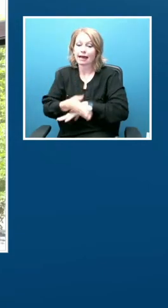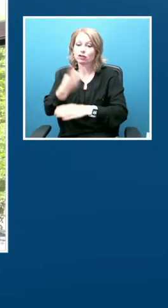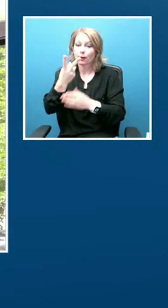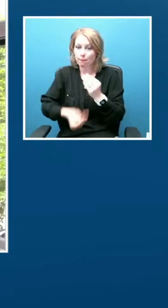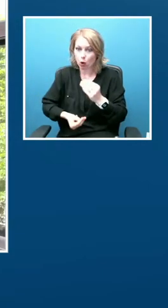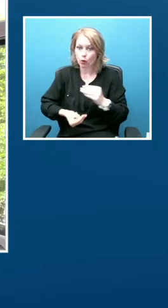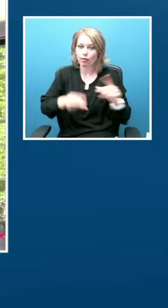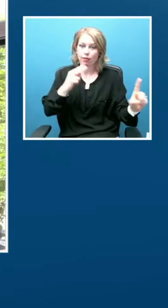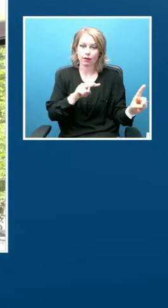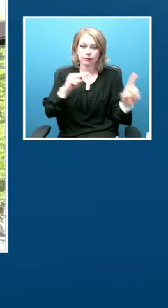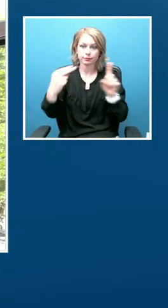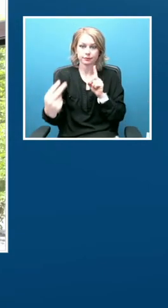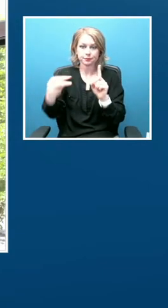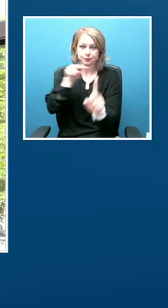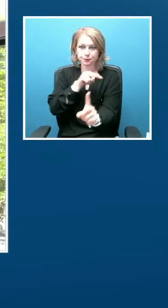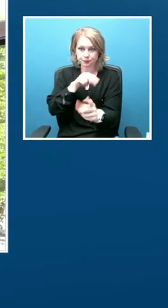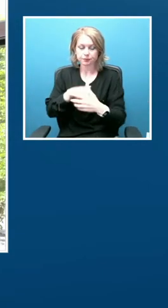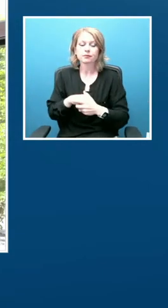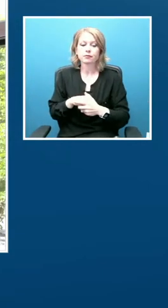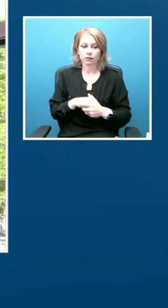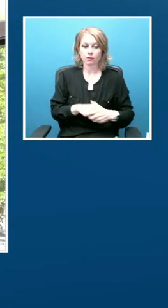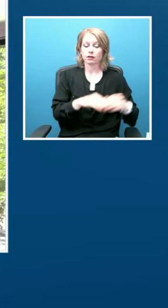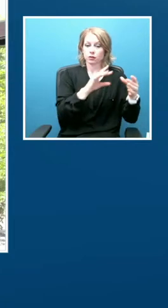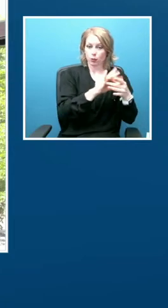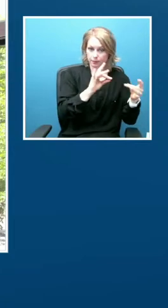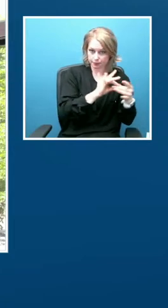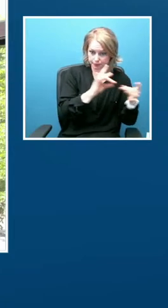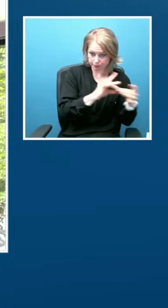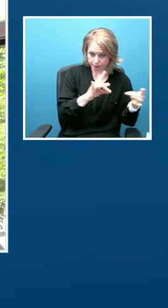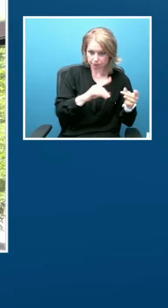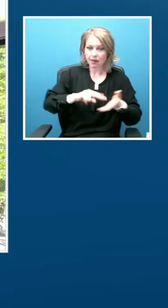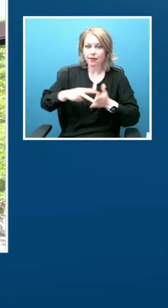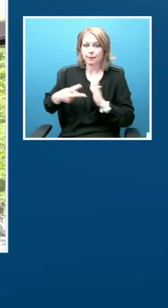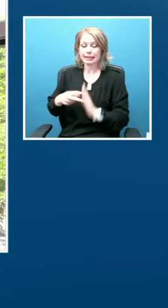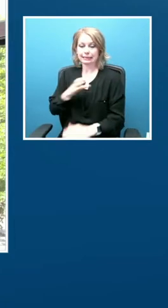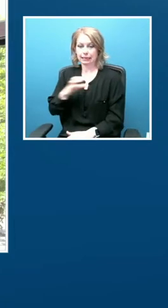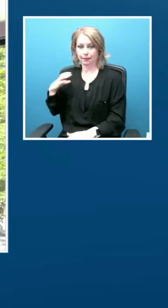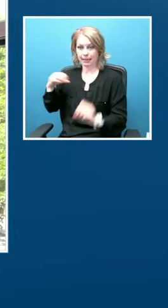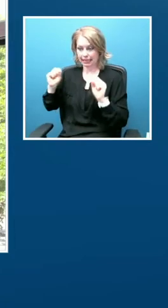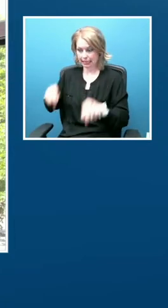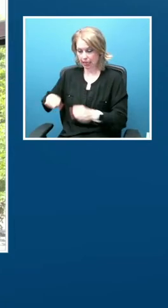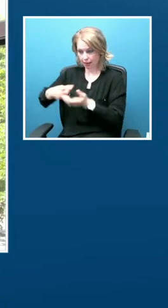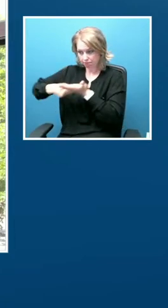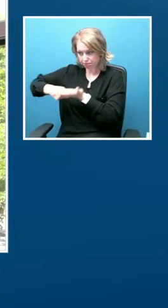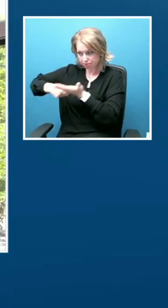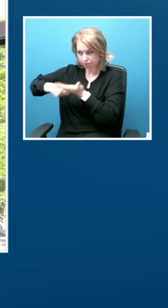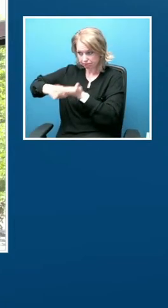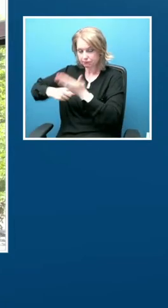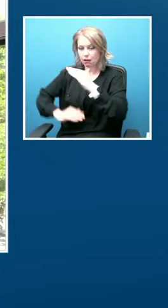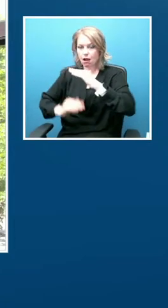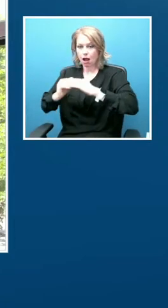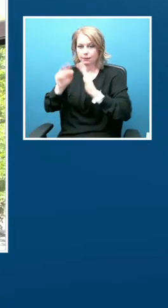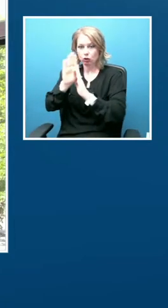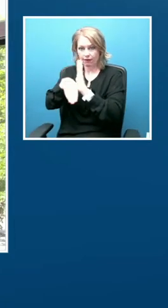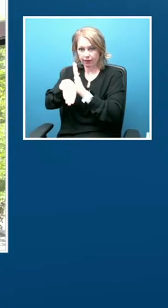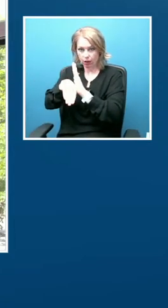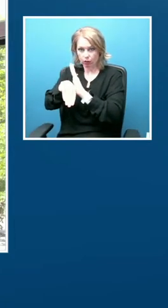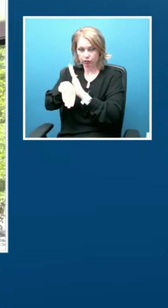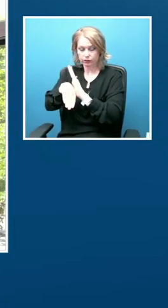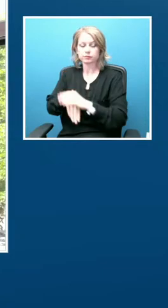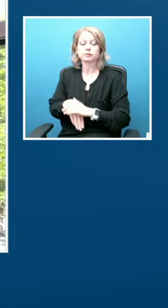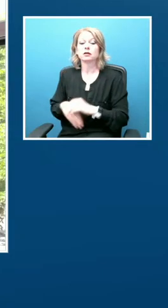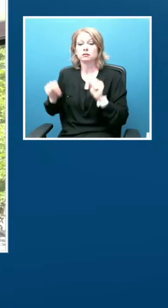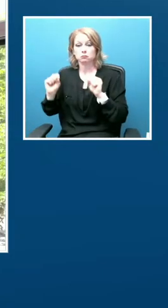the parties have made their presentations, the committee may engage in up to 30 minutes of debate on the challenge, during which time members may address questions to either